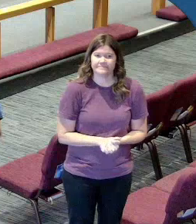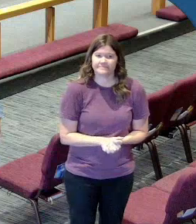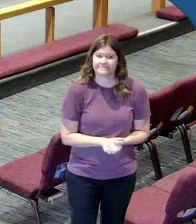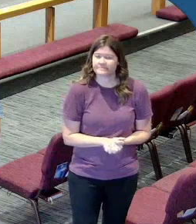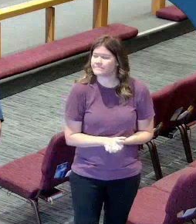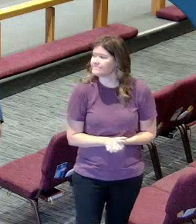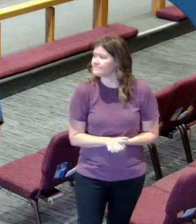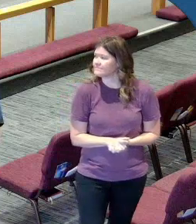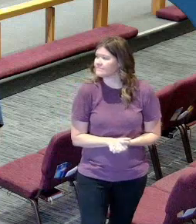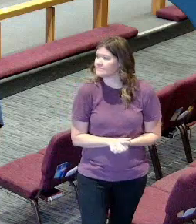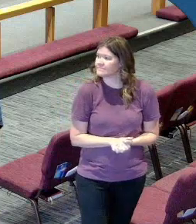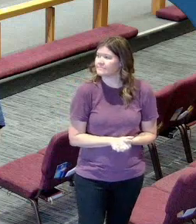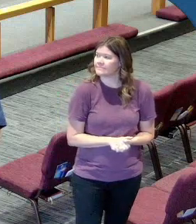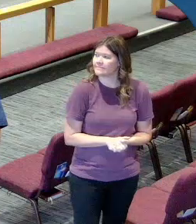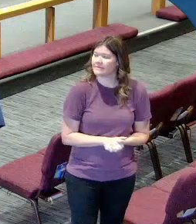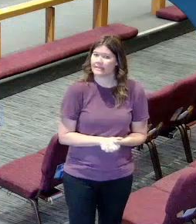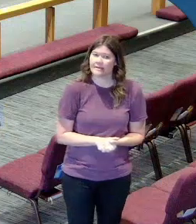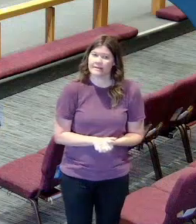Amen. Come, Lord